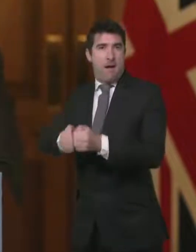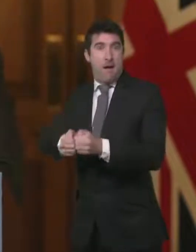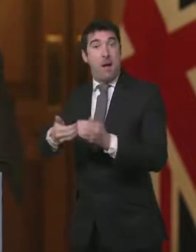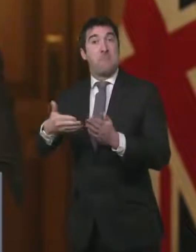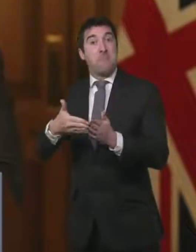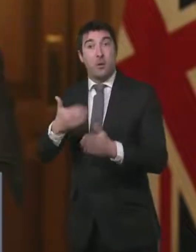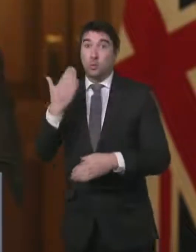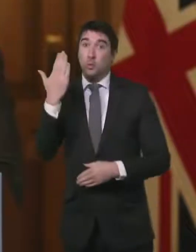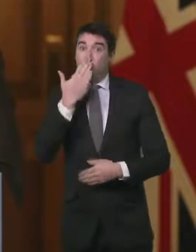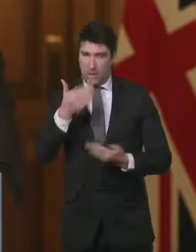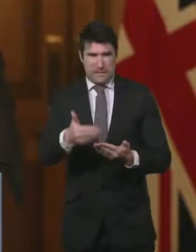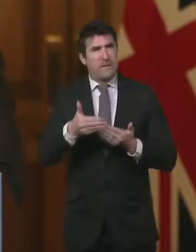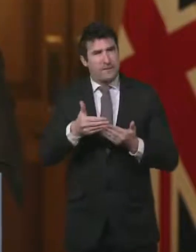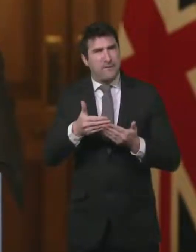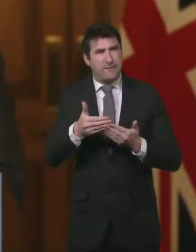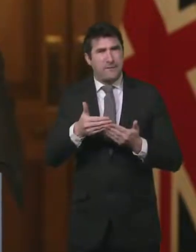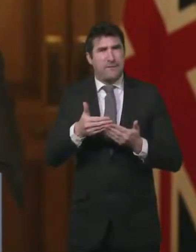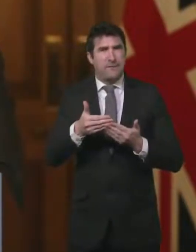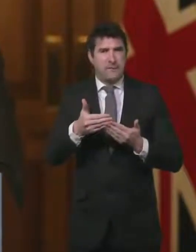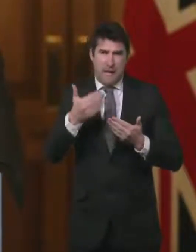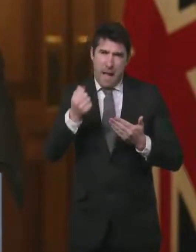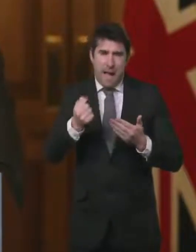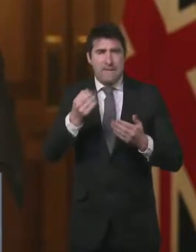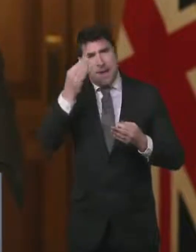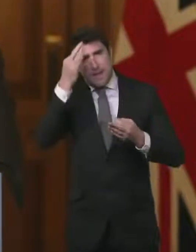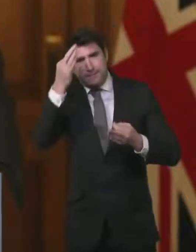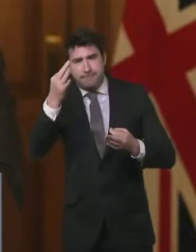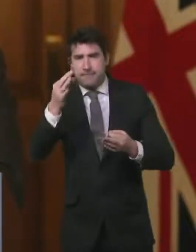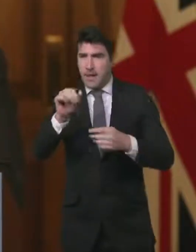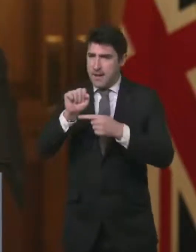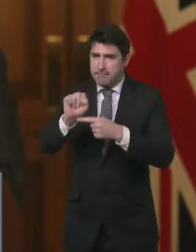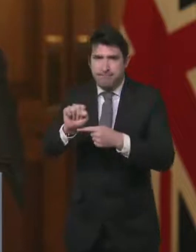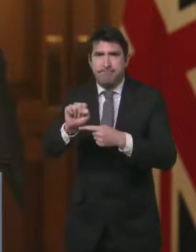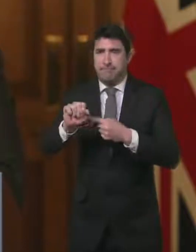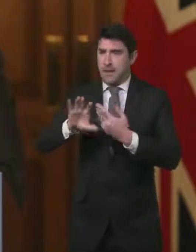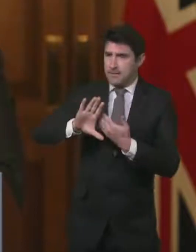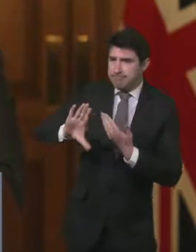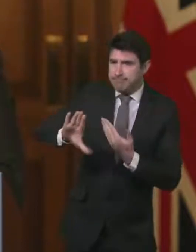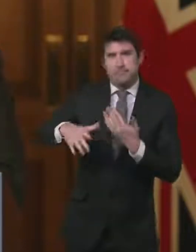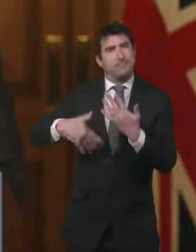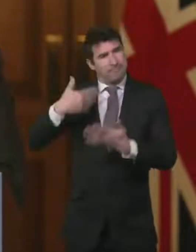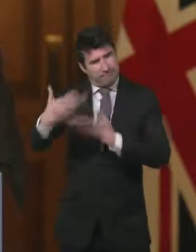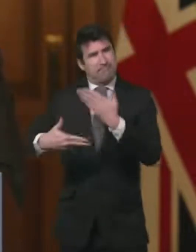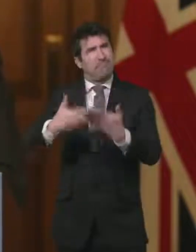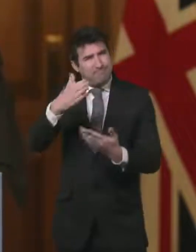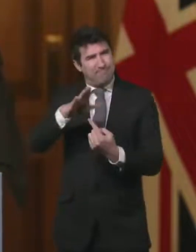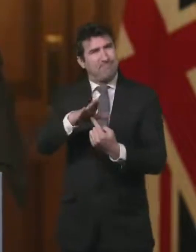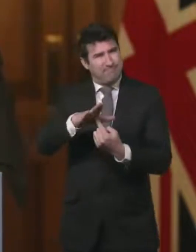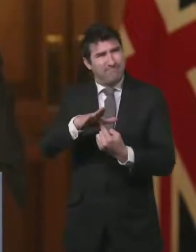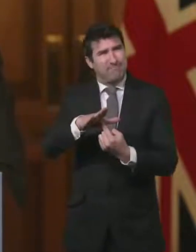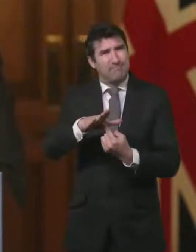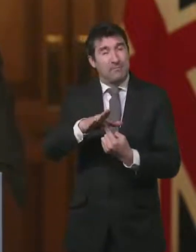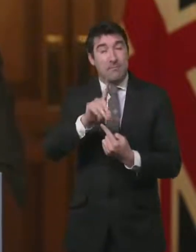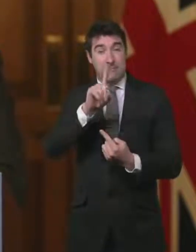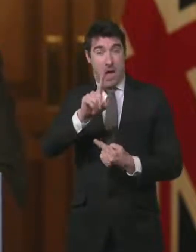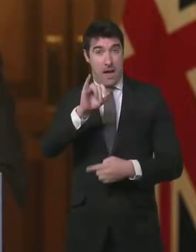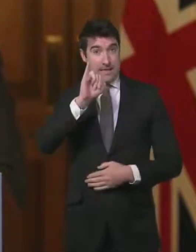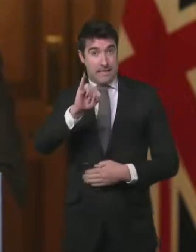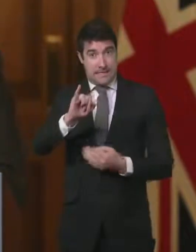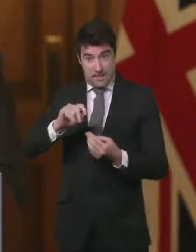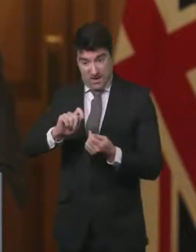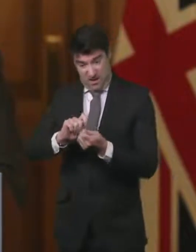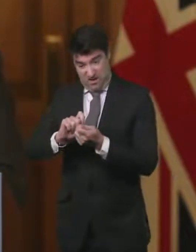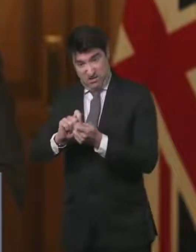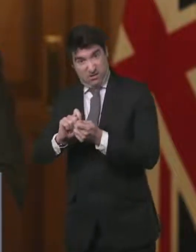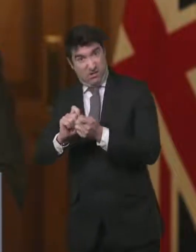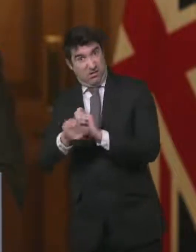spread of this new variant requires us now to take even tougher action in